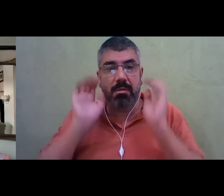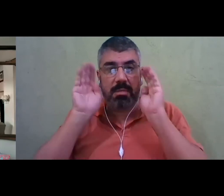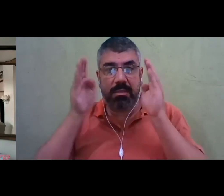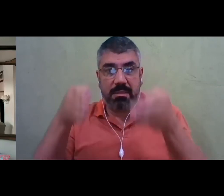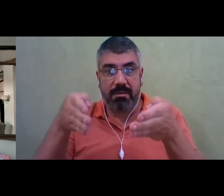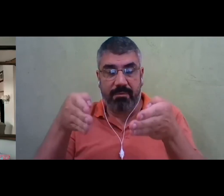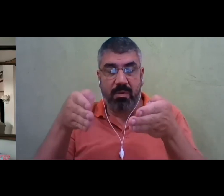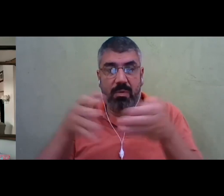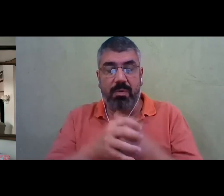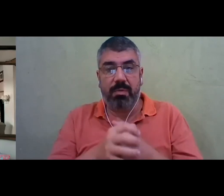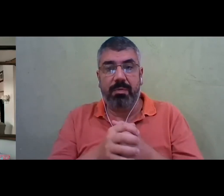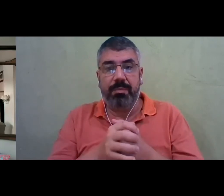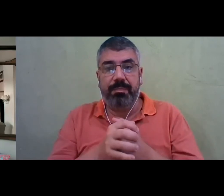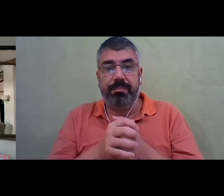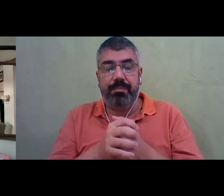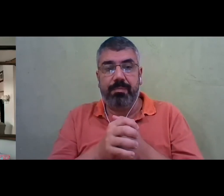Yeah.